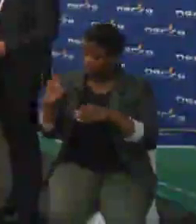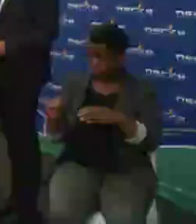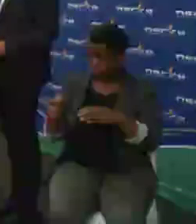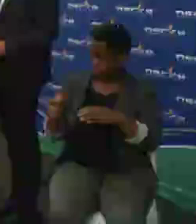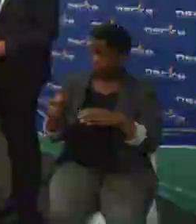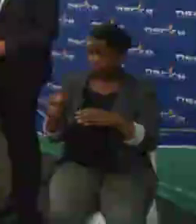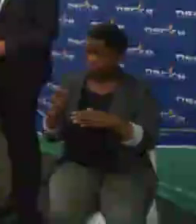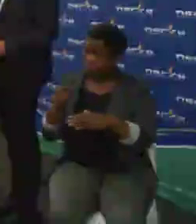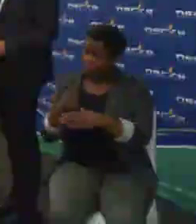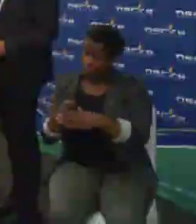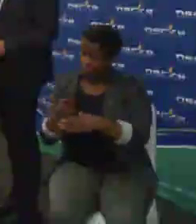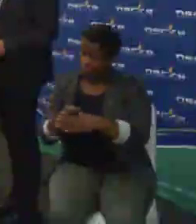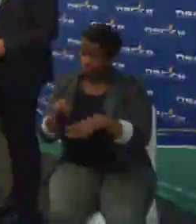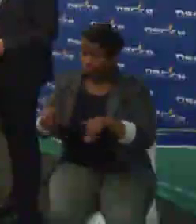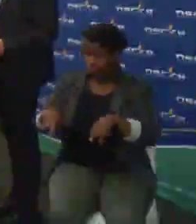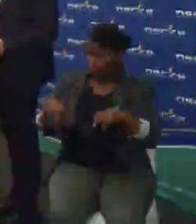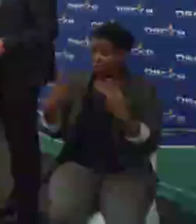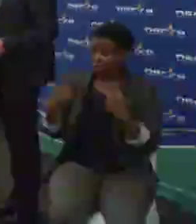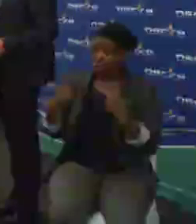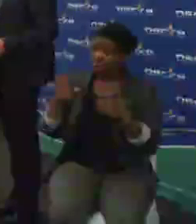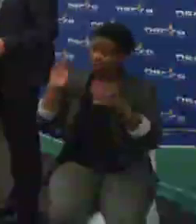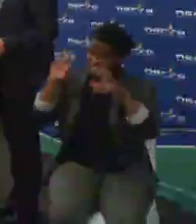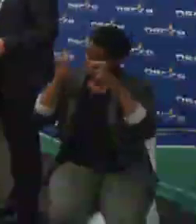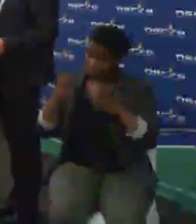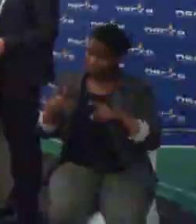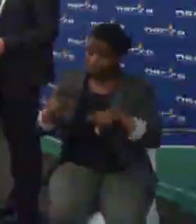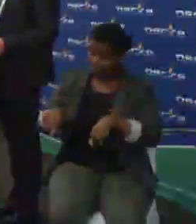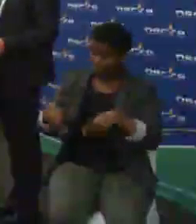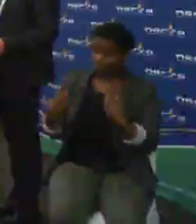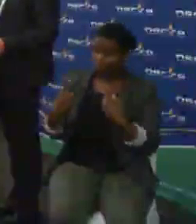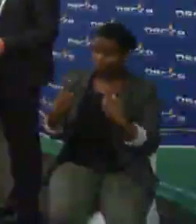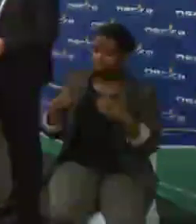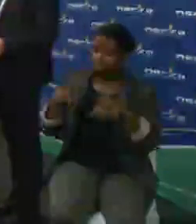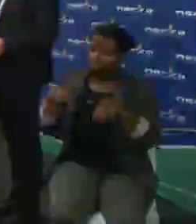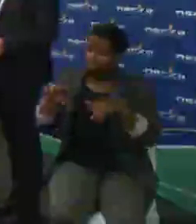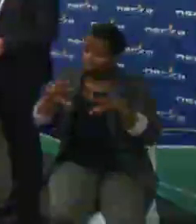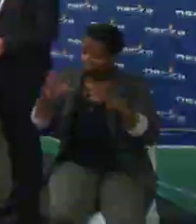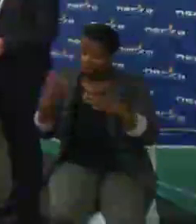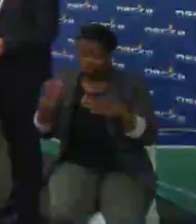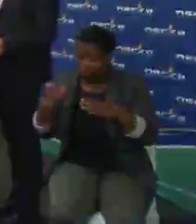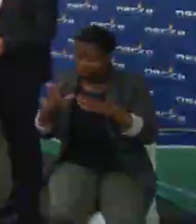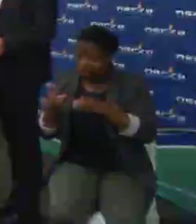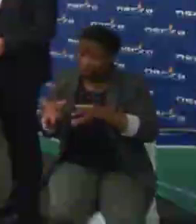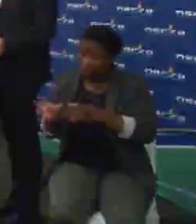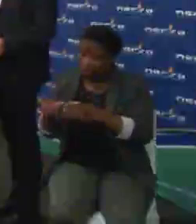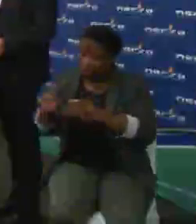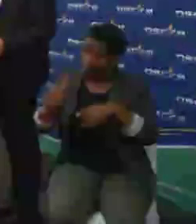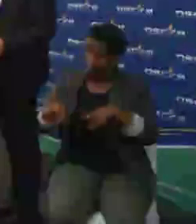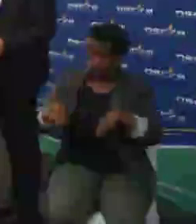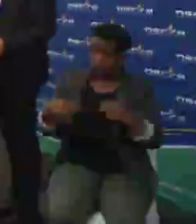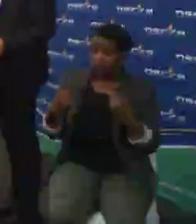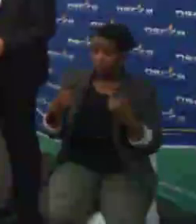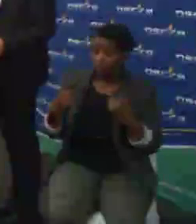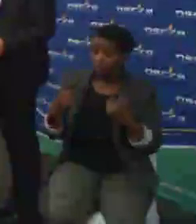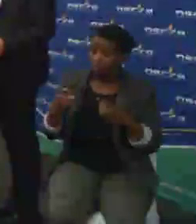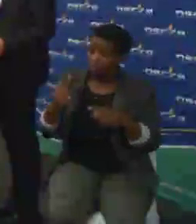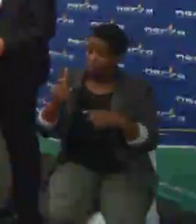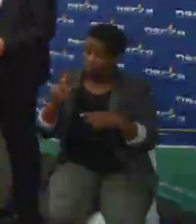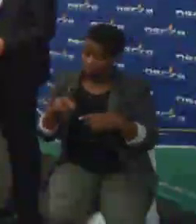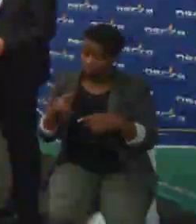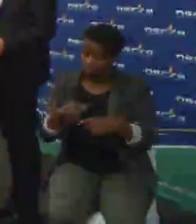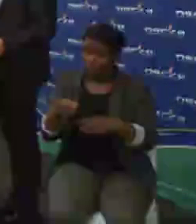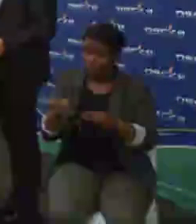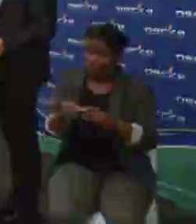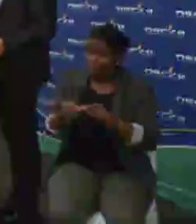at a certain level? We cannot. And Eskom cannot, and no other model can, for a quite simple reason that we haven't reached that point